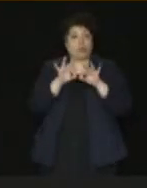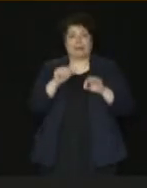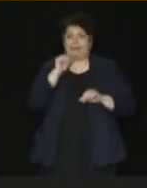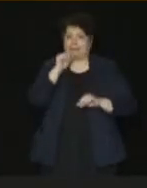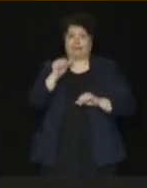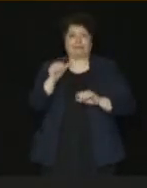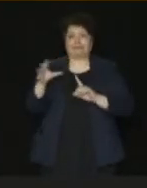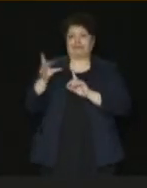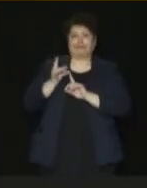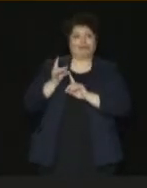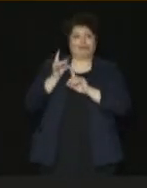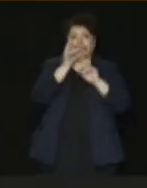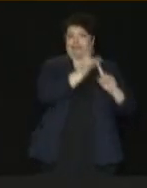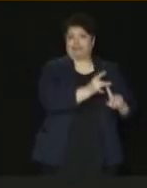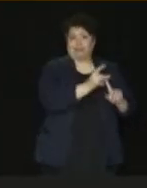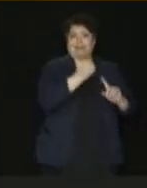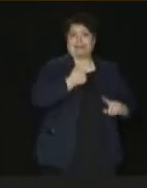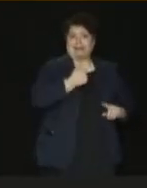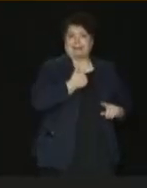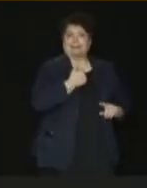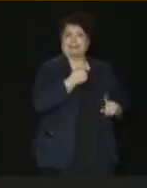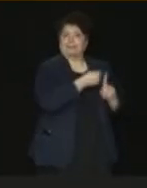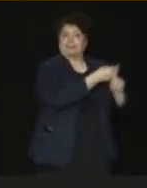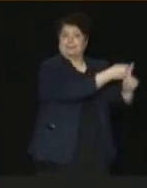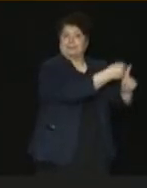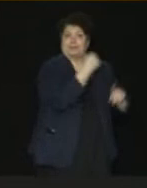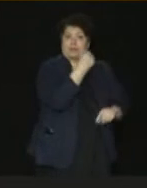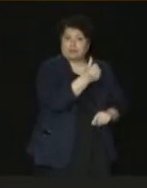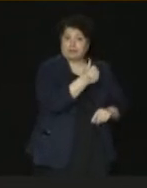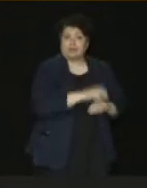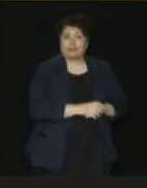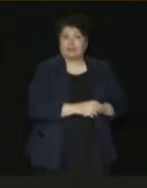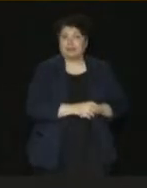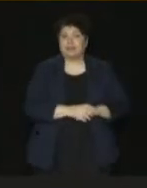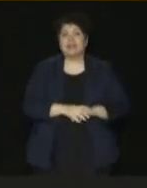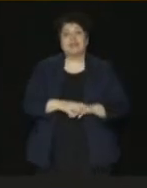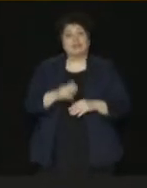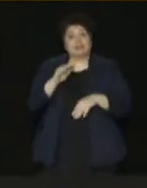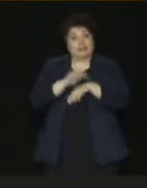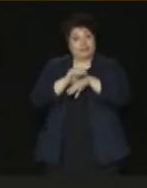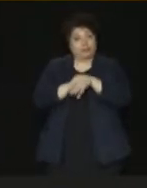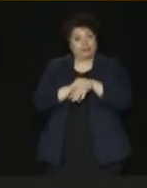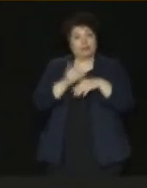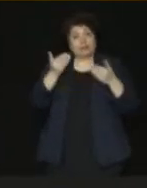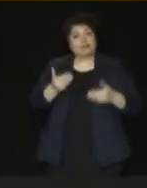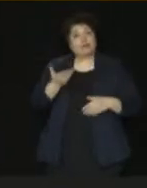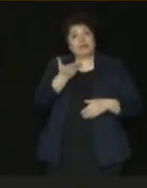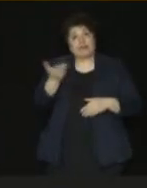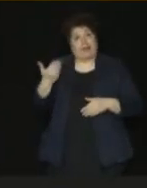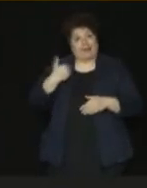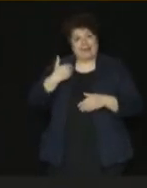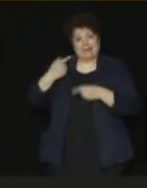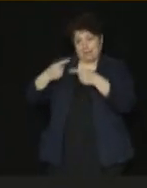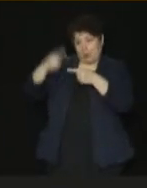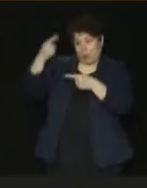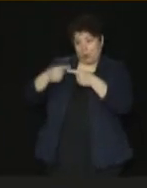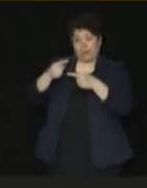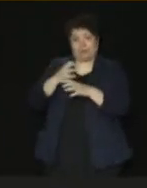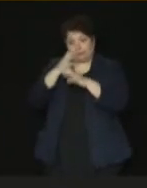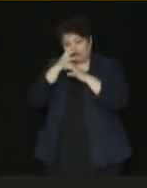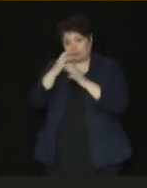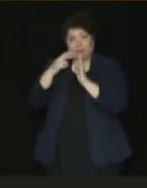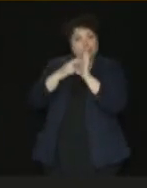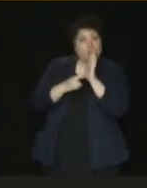think anytime we're bringing in sweeping measures at the border to protect Canadians, as we've seen, there are stories of